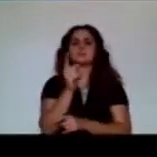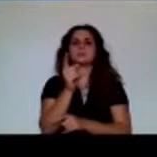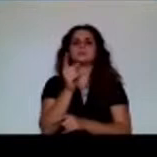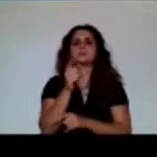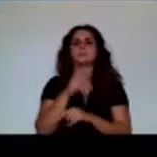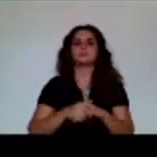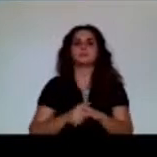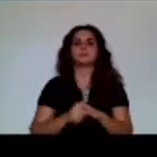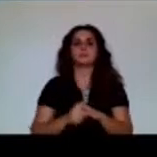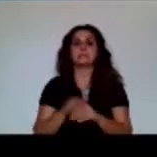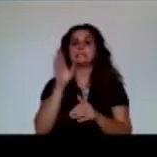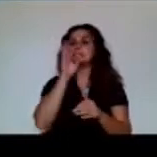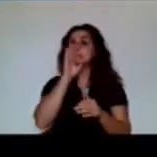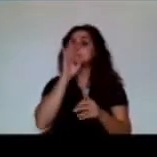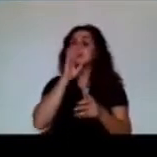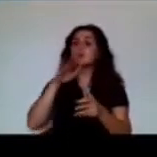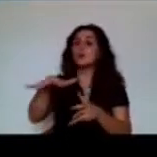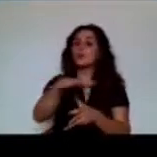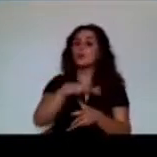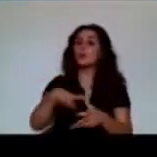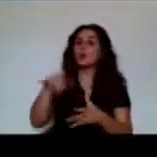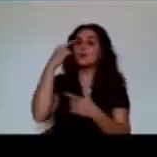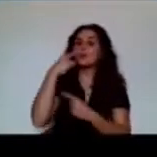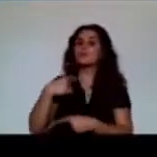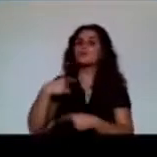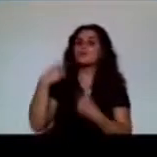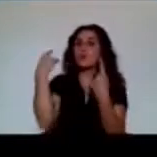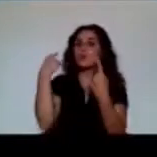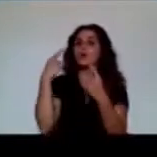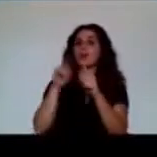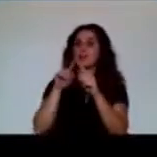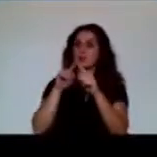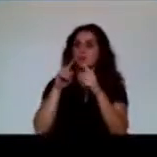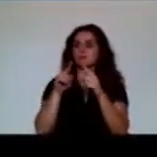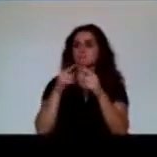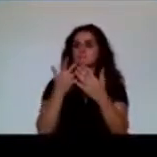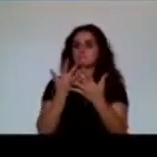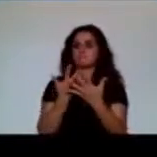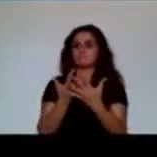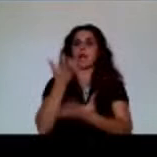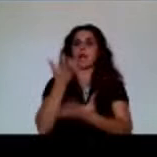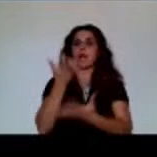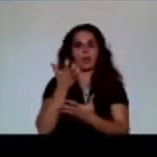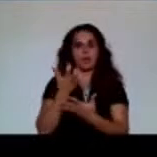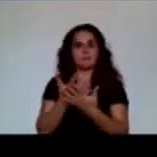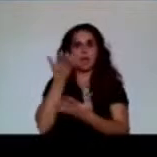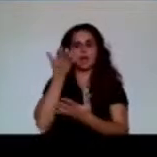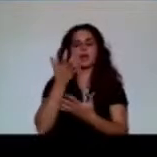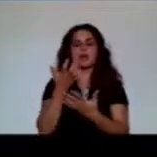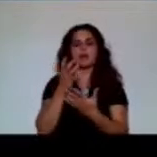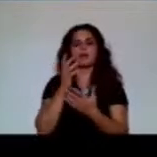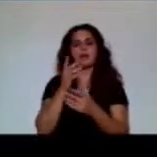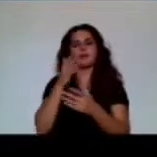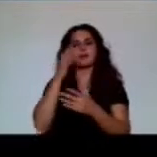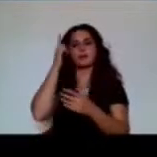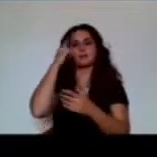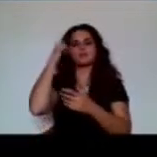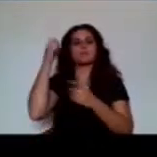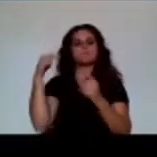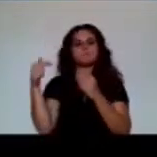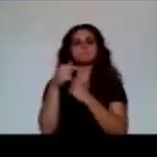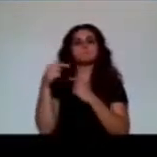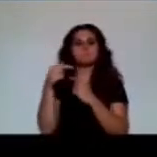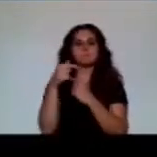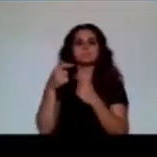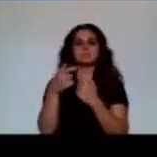being in a public setting is actually activating a kind of an in-group loyalty norm that boosts the